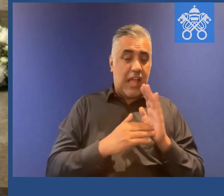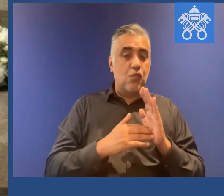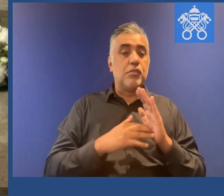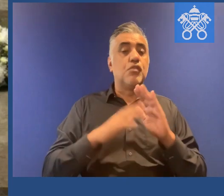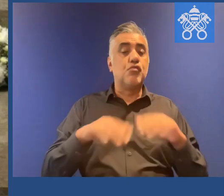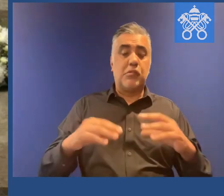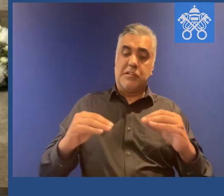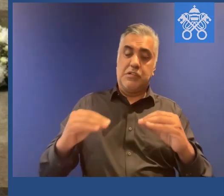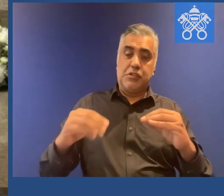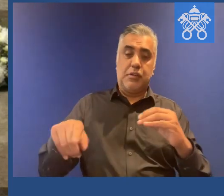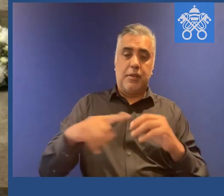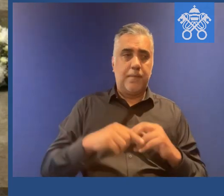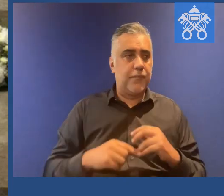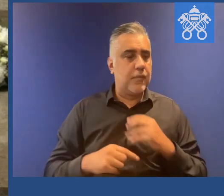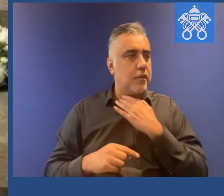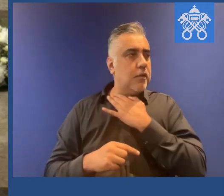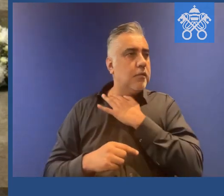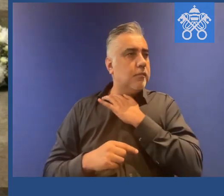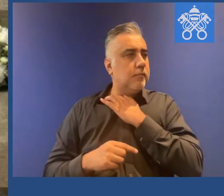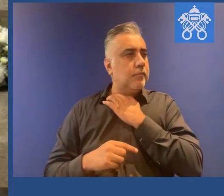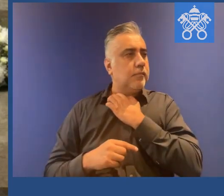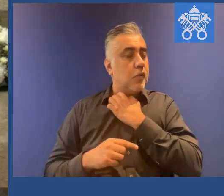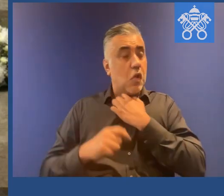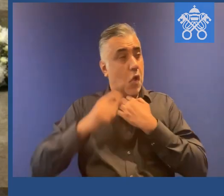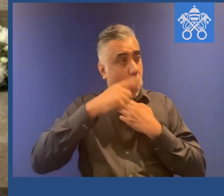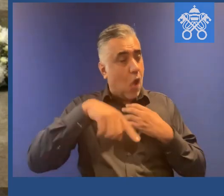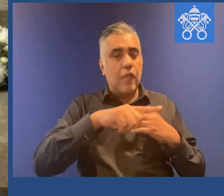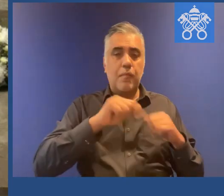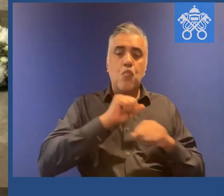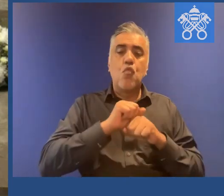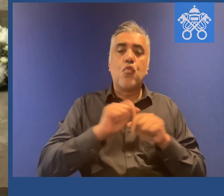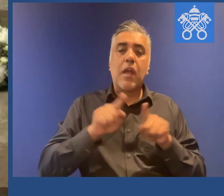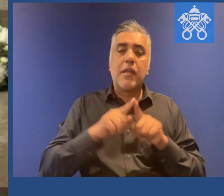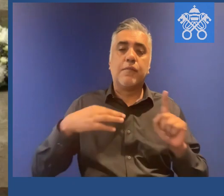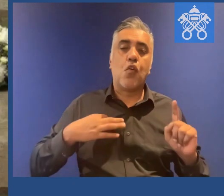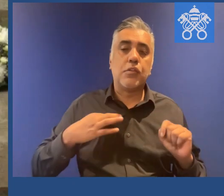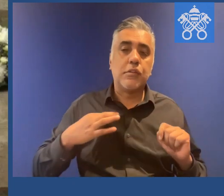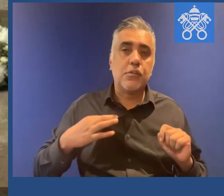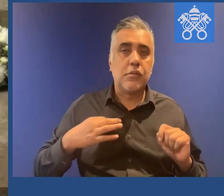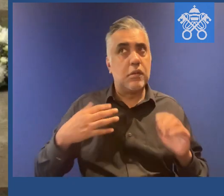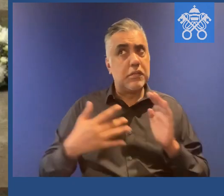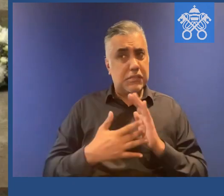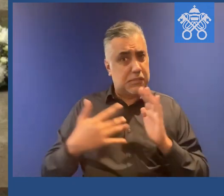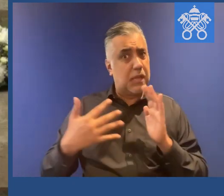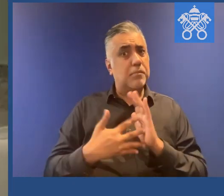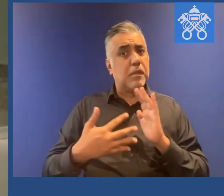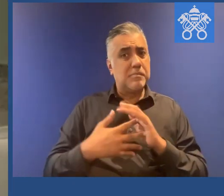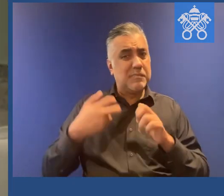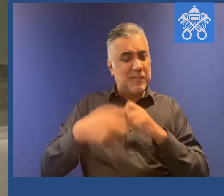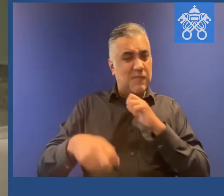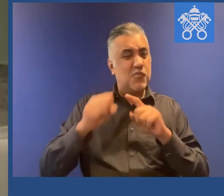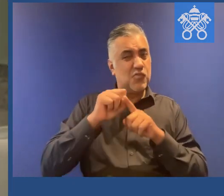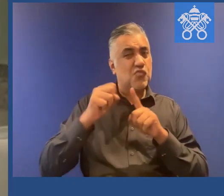children. All of them work as volunteers, sometimes under very difficult